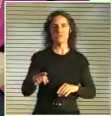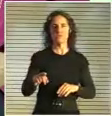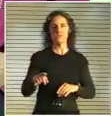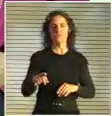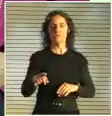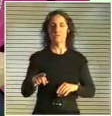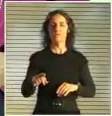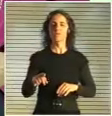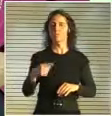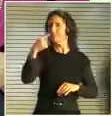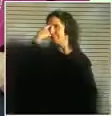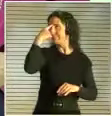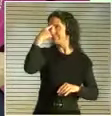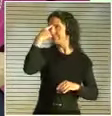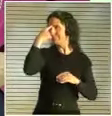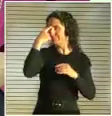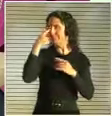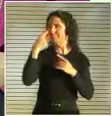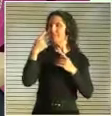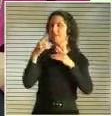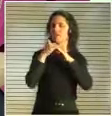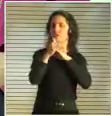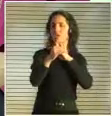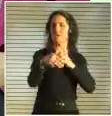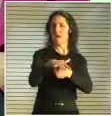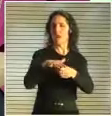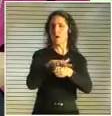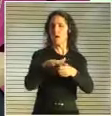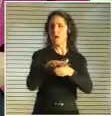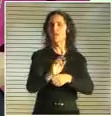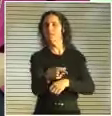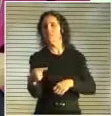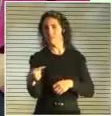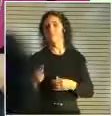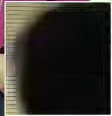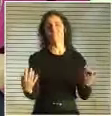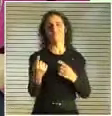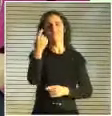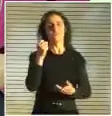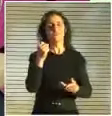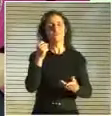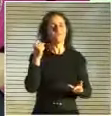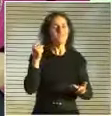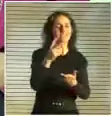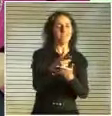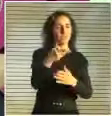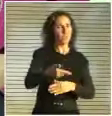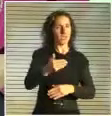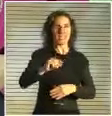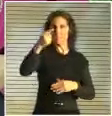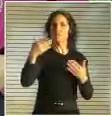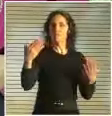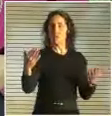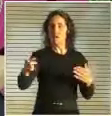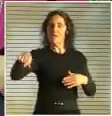of the biggest challenges is how do they access information about the products that they're choosing for that hotel